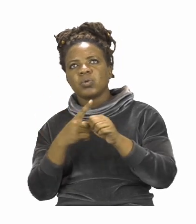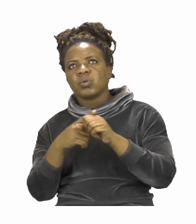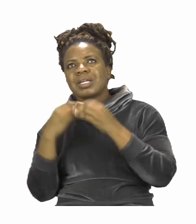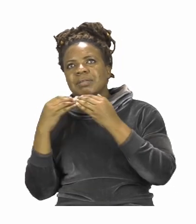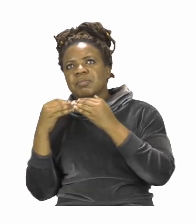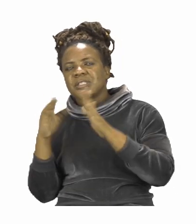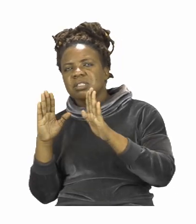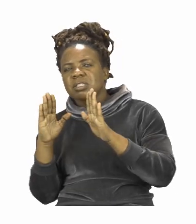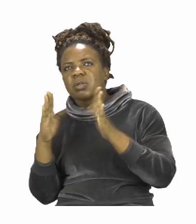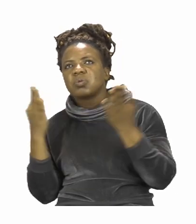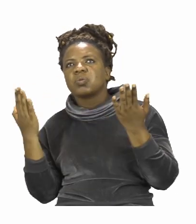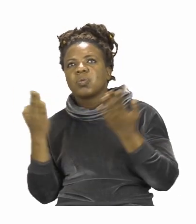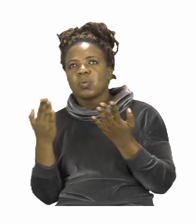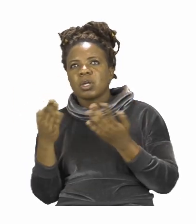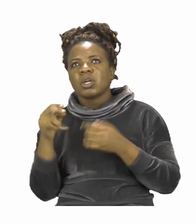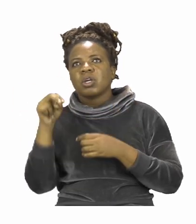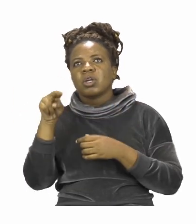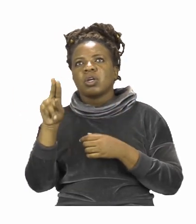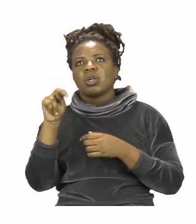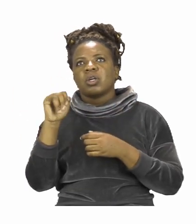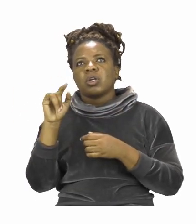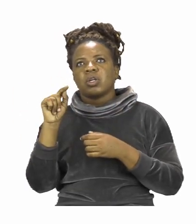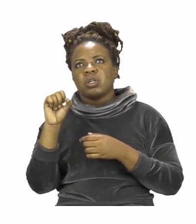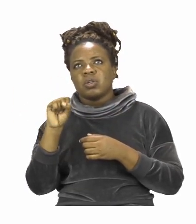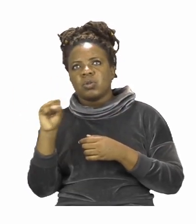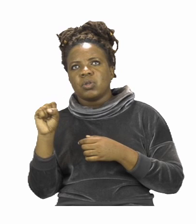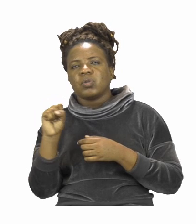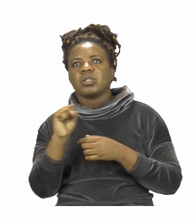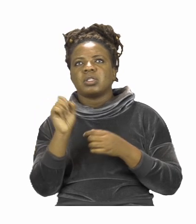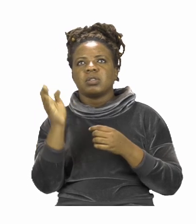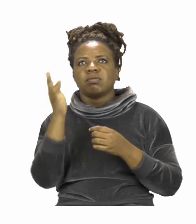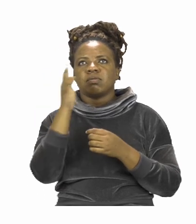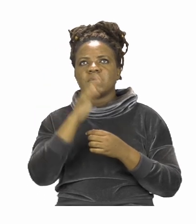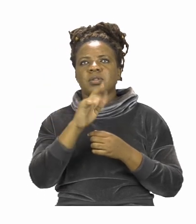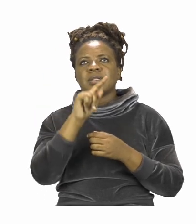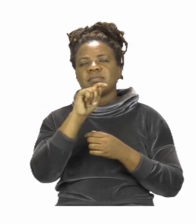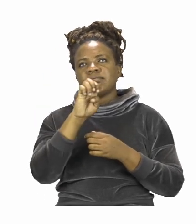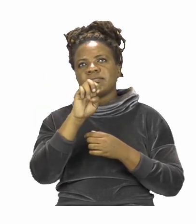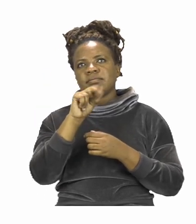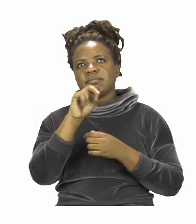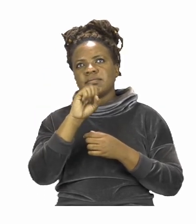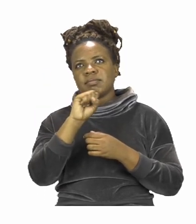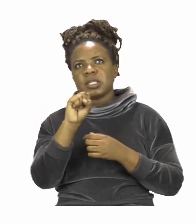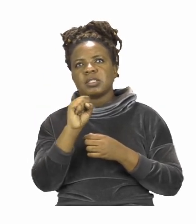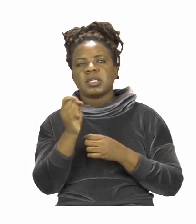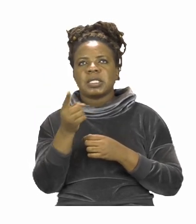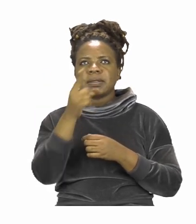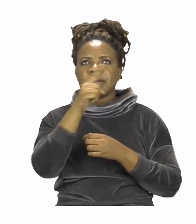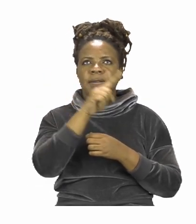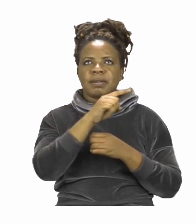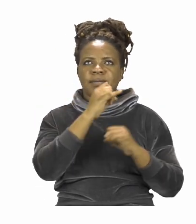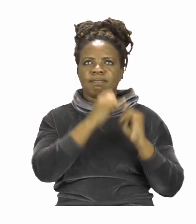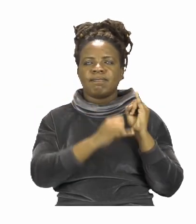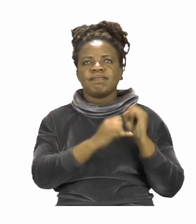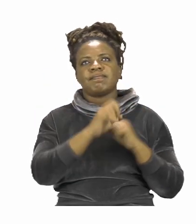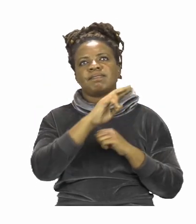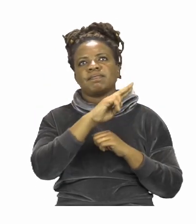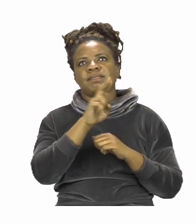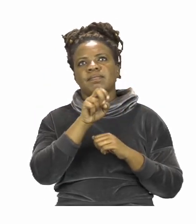That way, you will place the numbers correctly. So please start every time